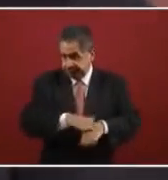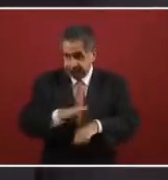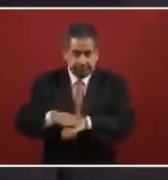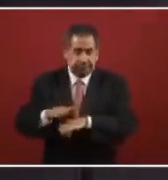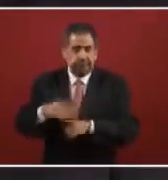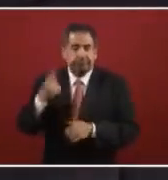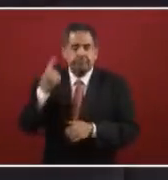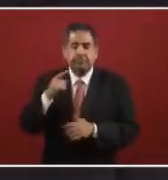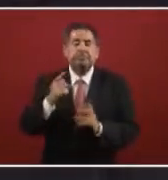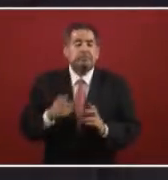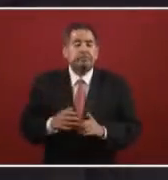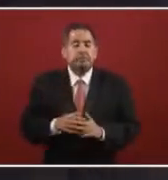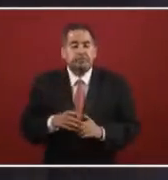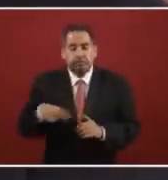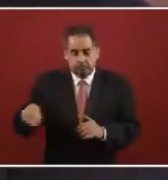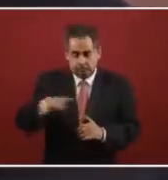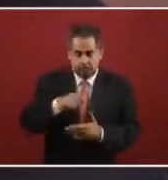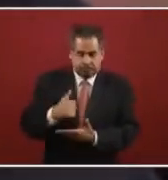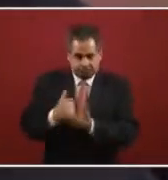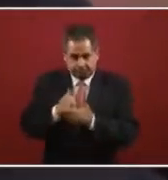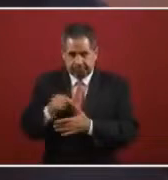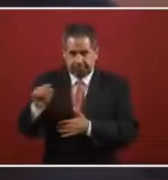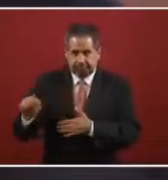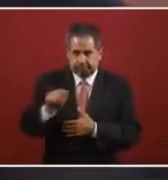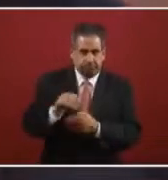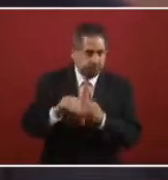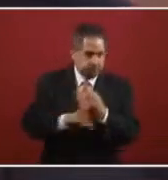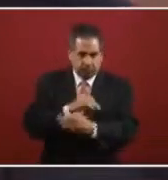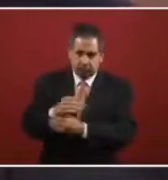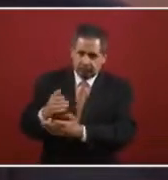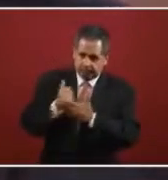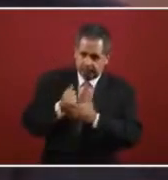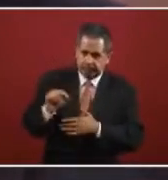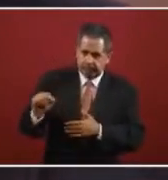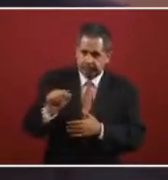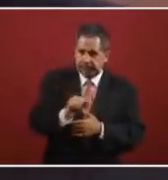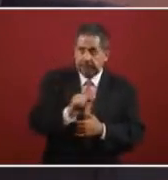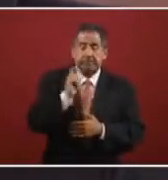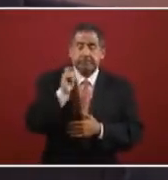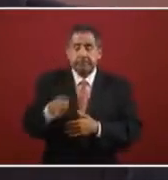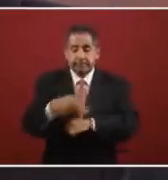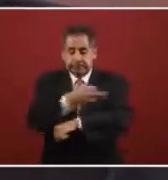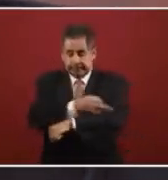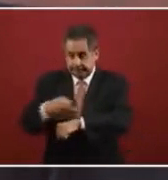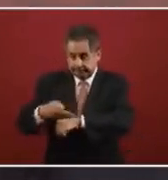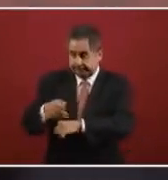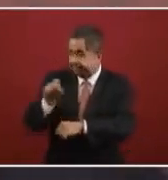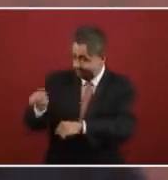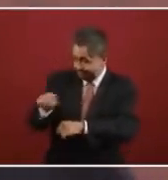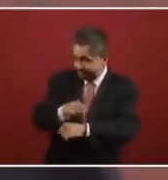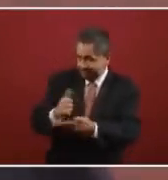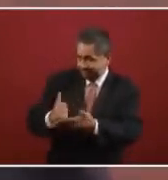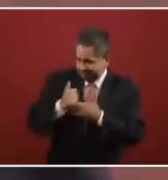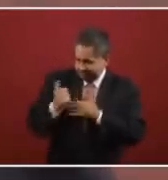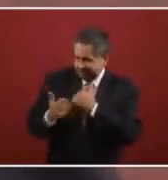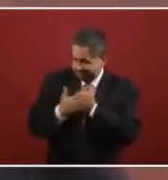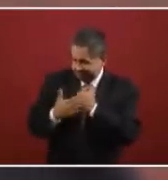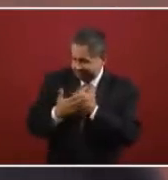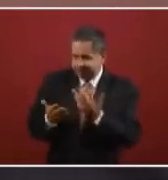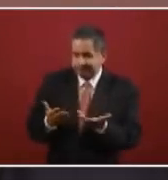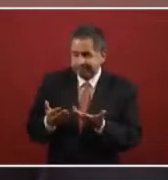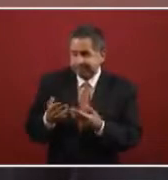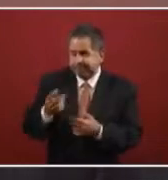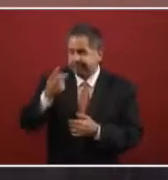que like a bond. You nos can't ayuden get out. todos, Because I want que all las of you to help familias us, nos ayuden that the family help us,